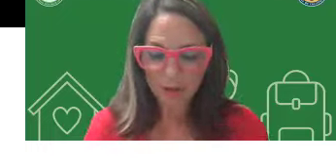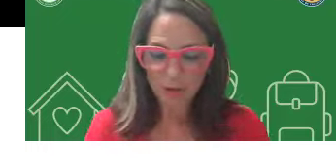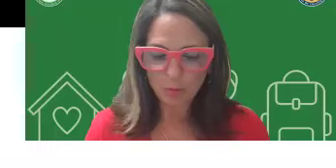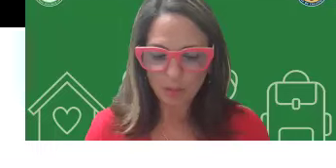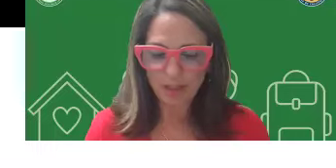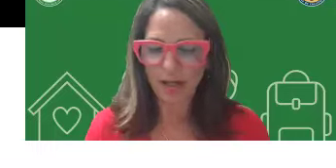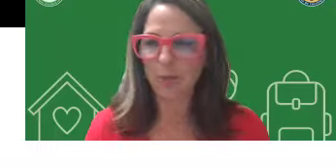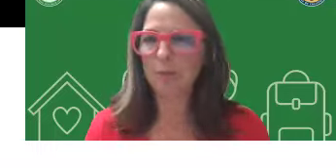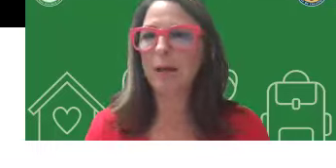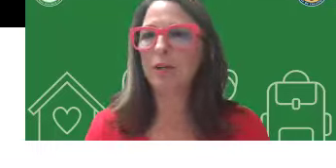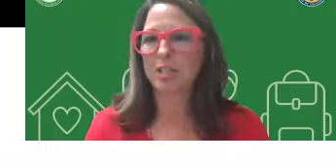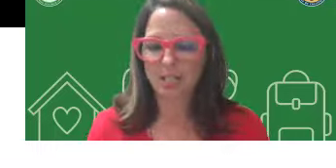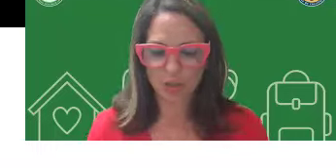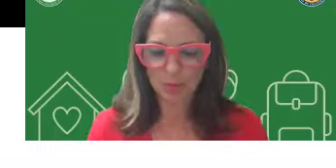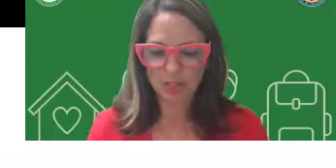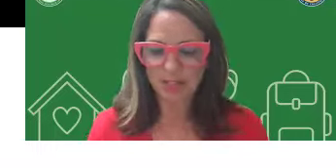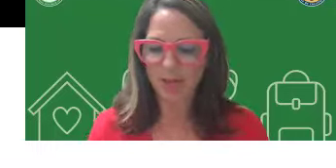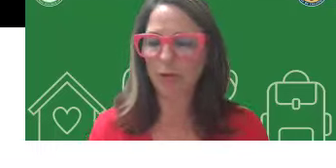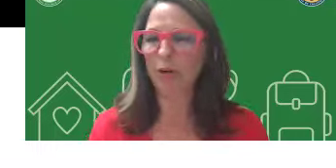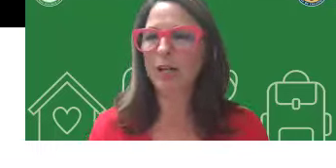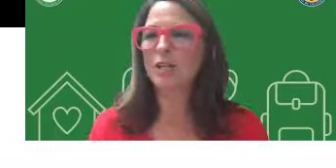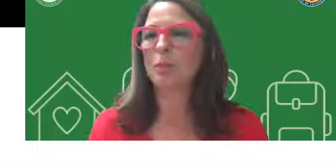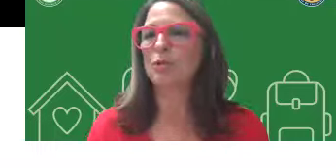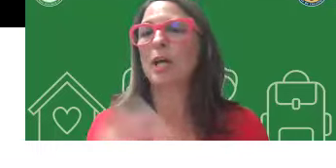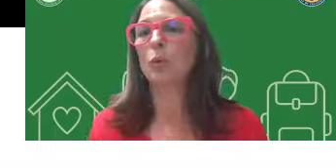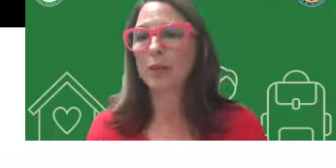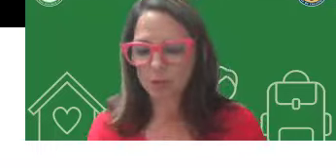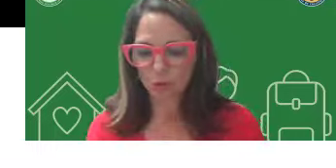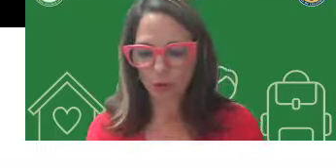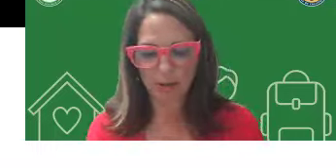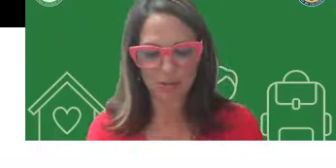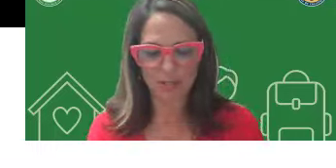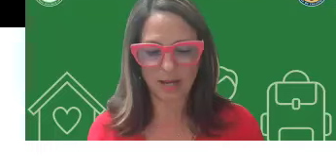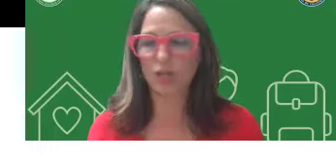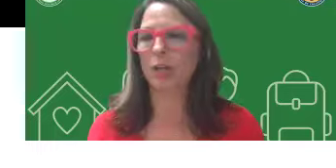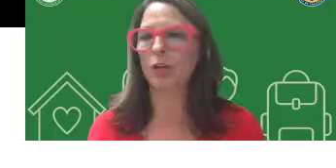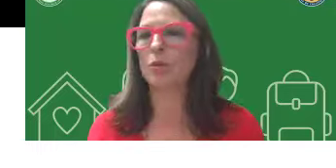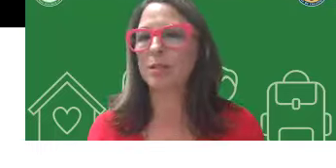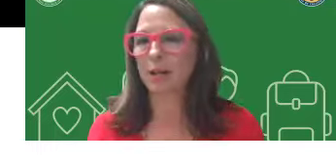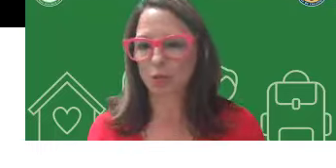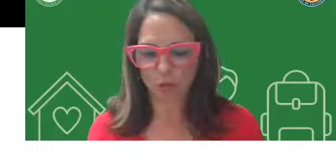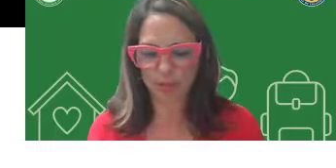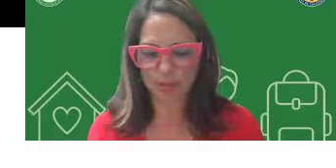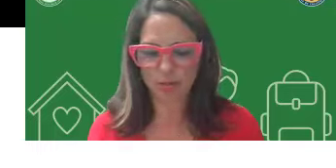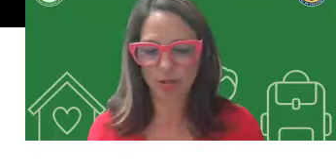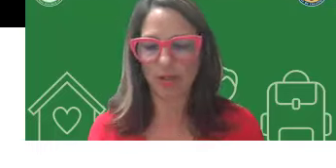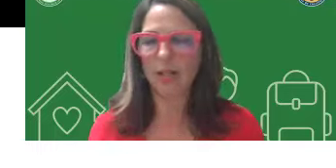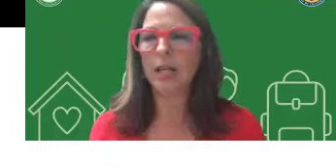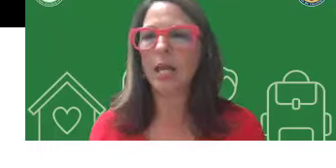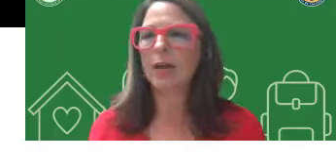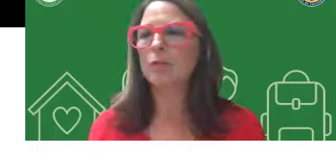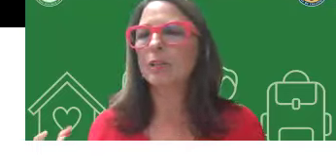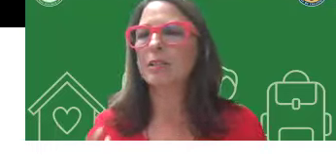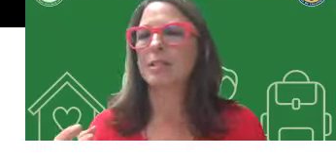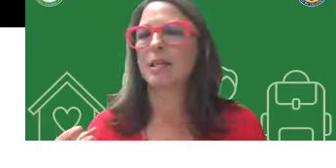So I am honored to bring my Project Teach team together to present with SchoolHouse Connection, who is a national